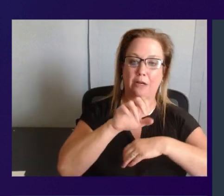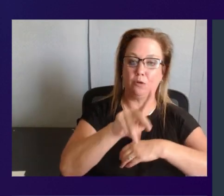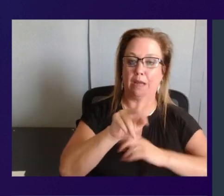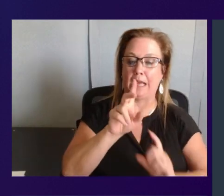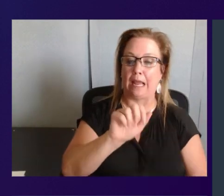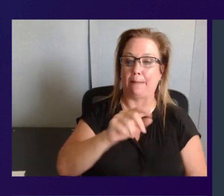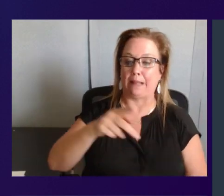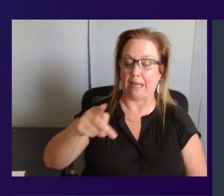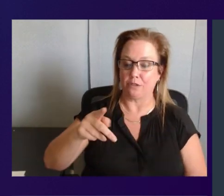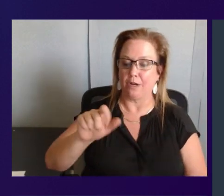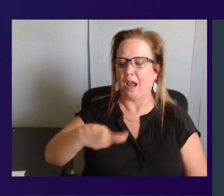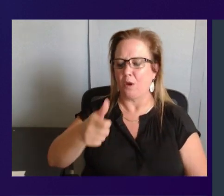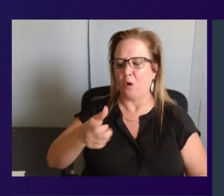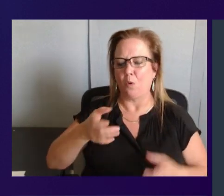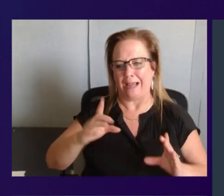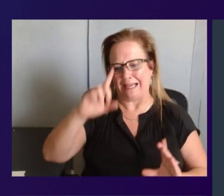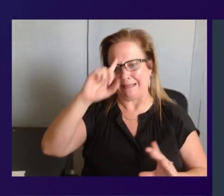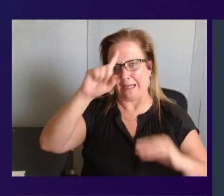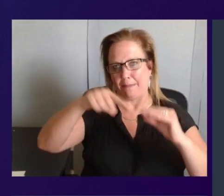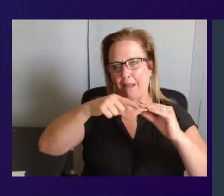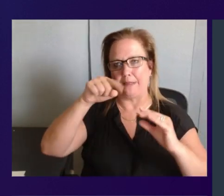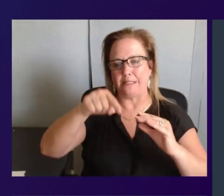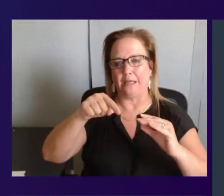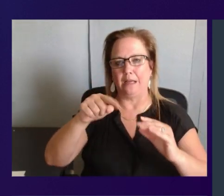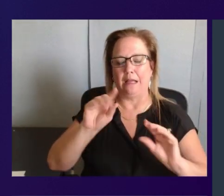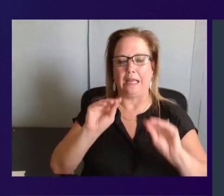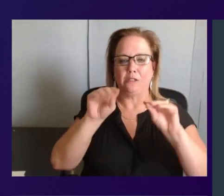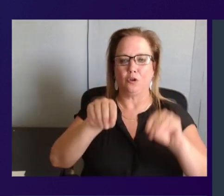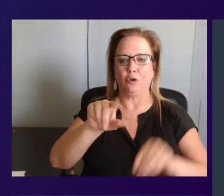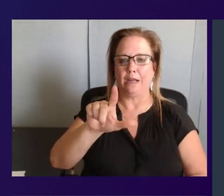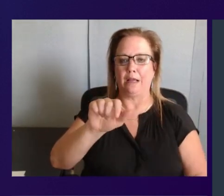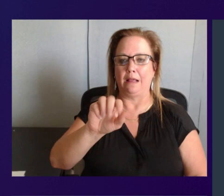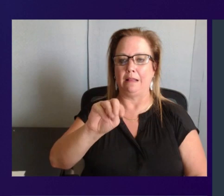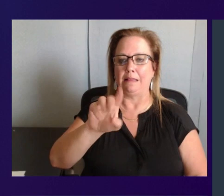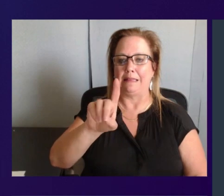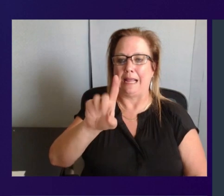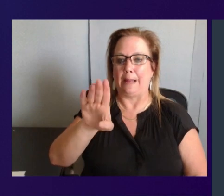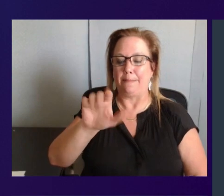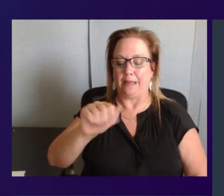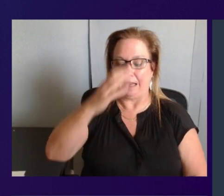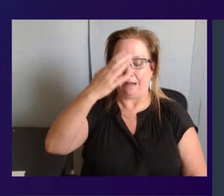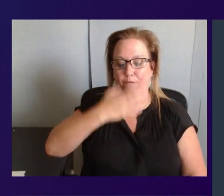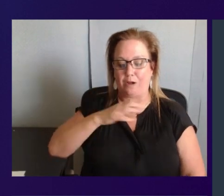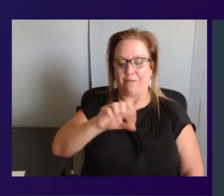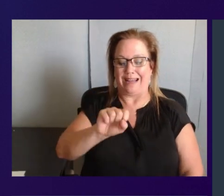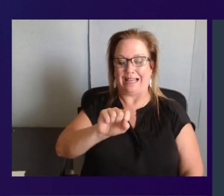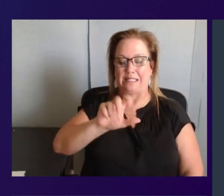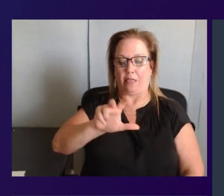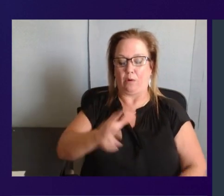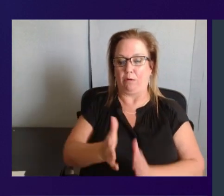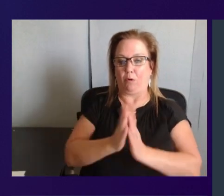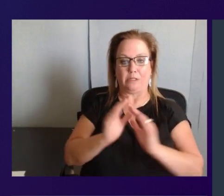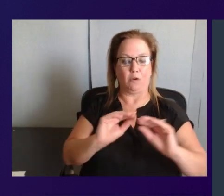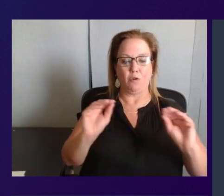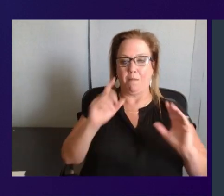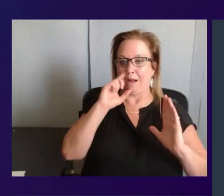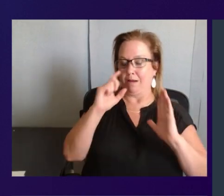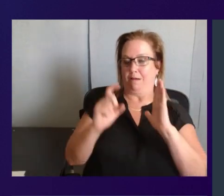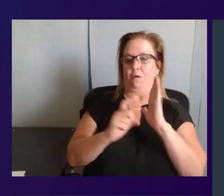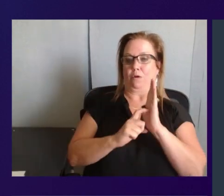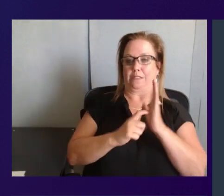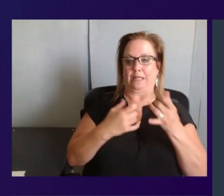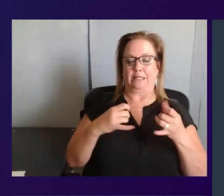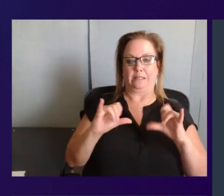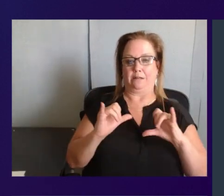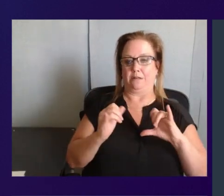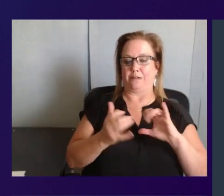think about this is basically like inserting a Lambda function directly in front of an S3 request so that nobody notices and it still does all